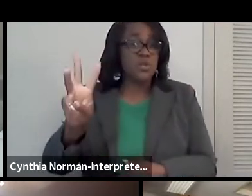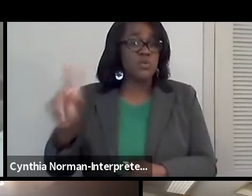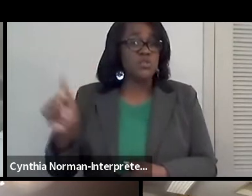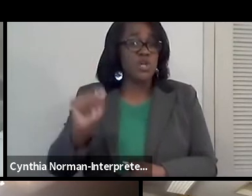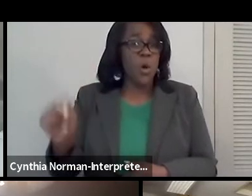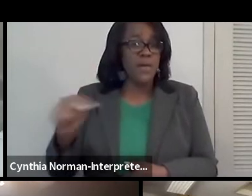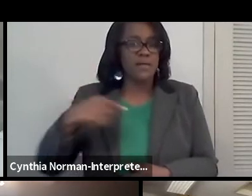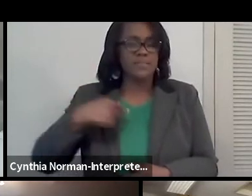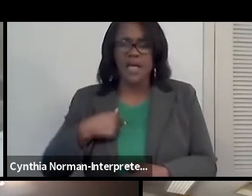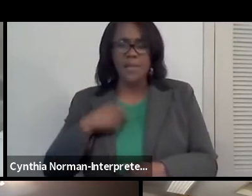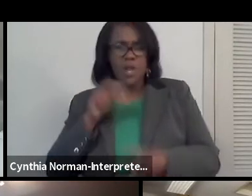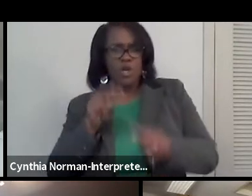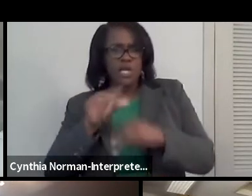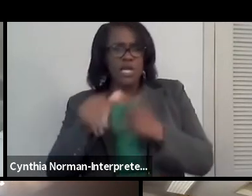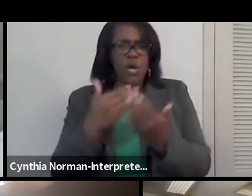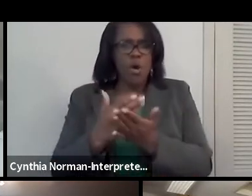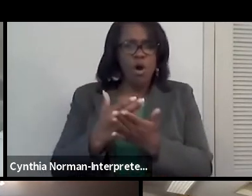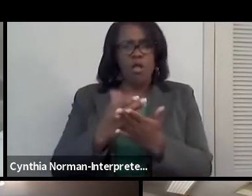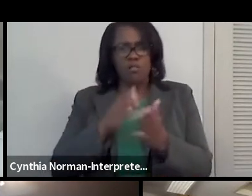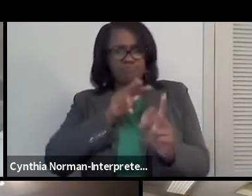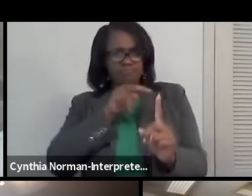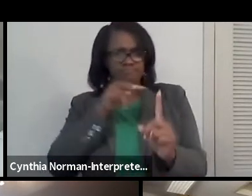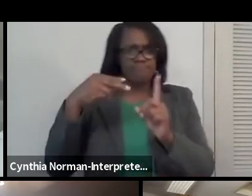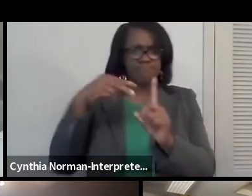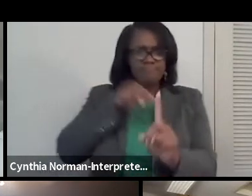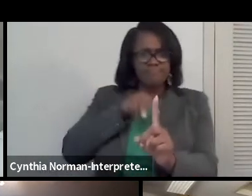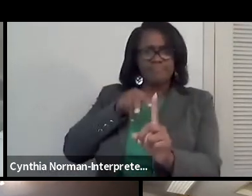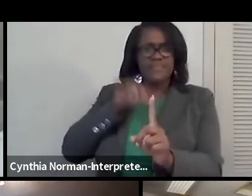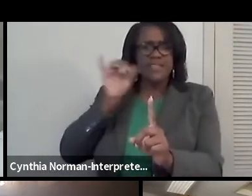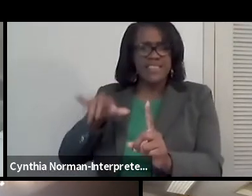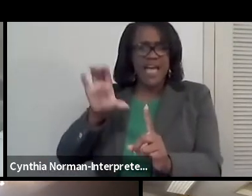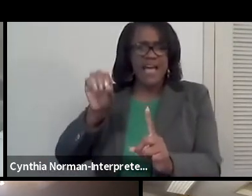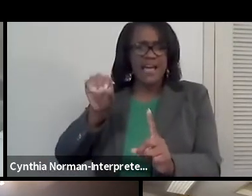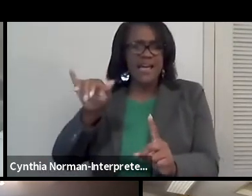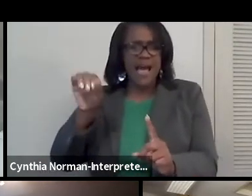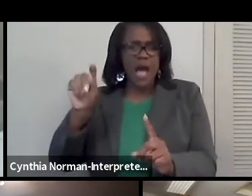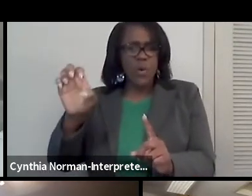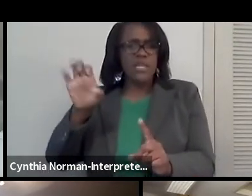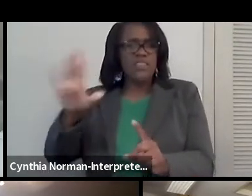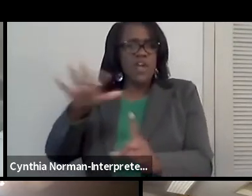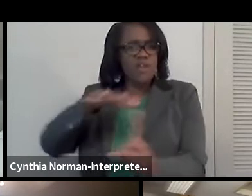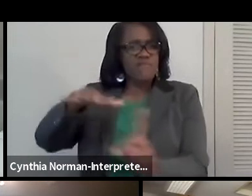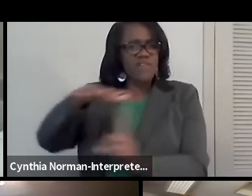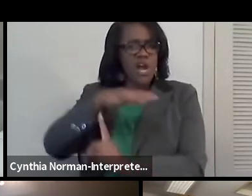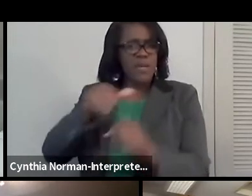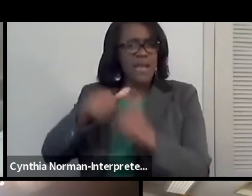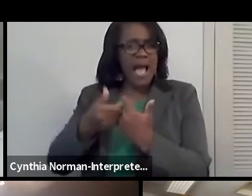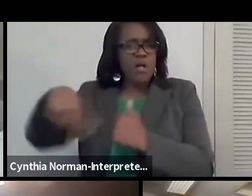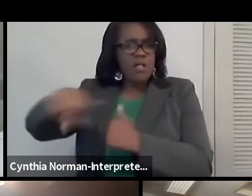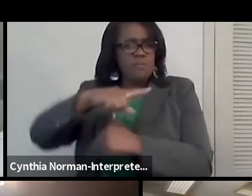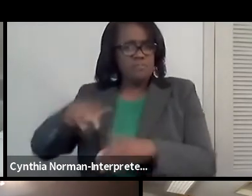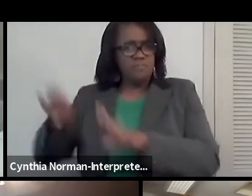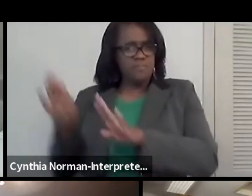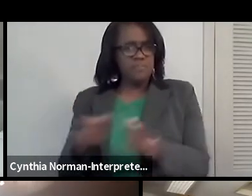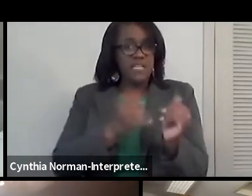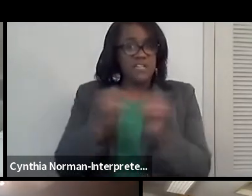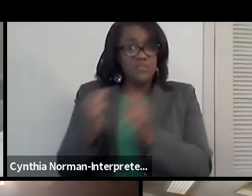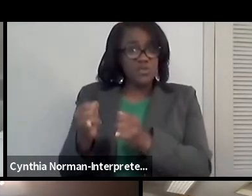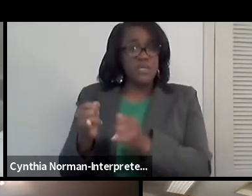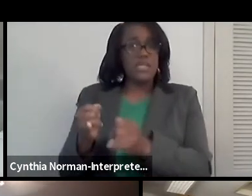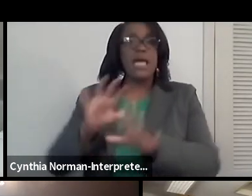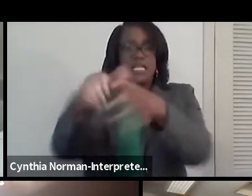angles of the coyote's environment and couch that into the way the animals are behaving individually and as a population. So